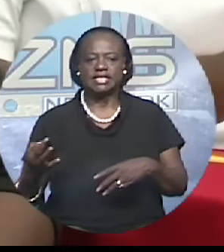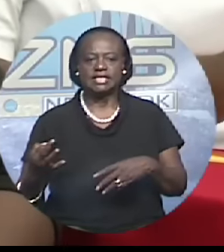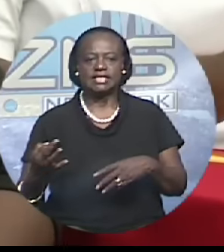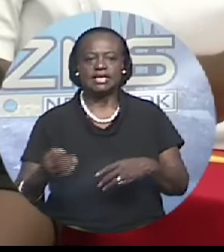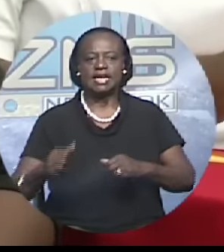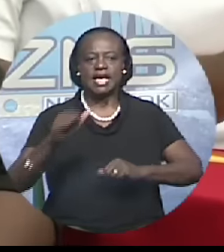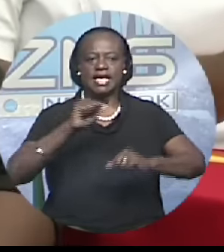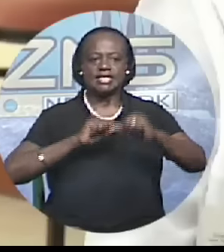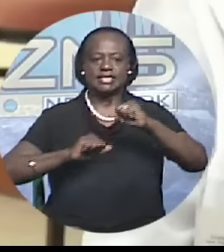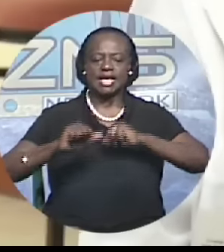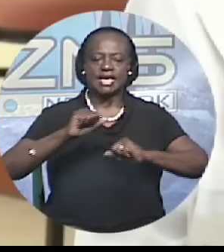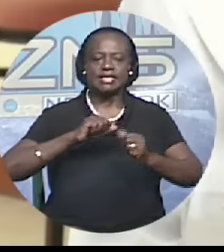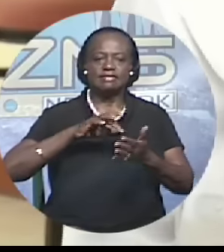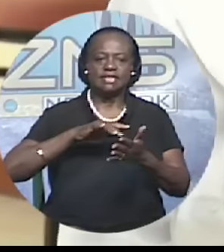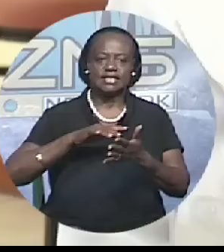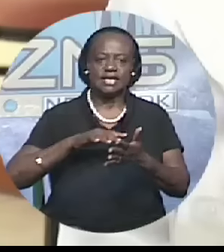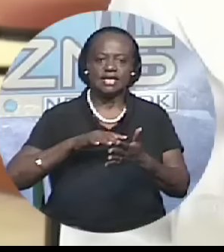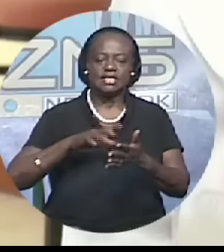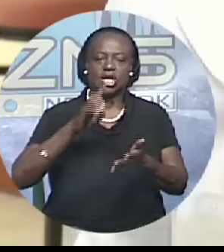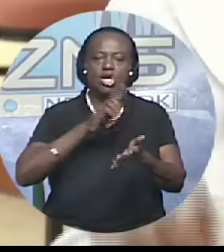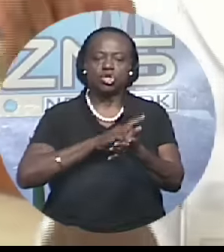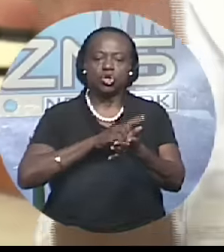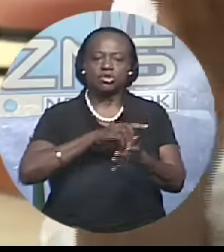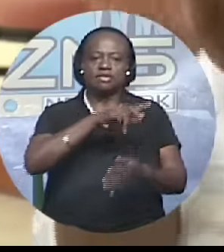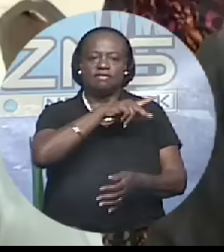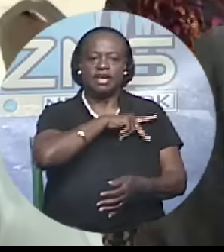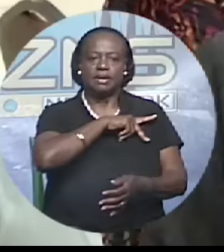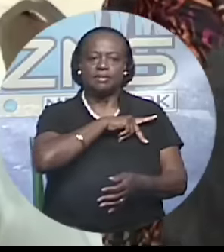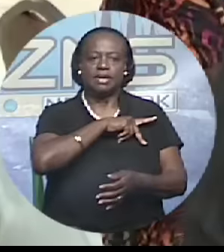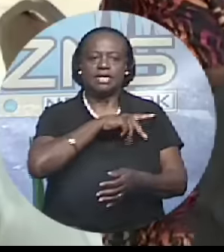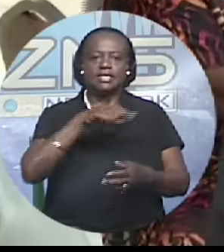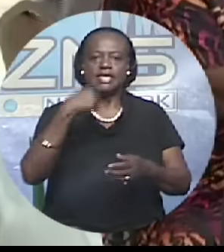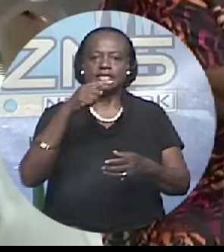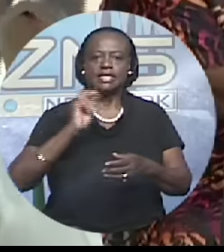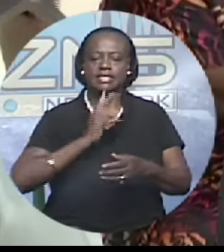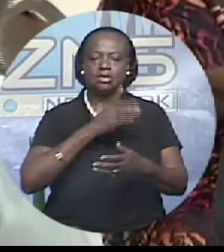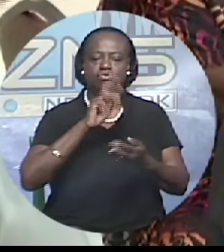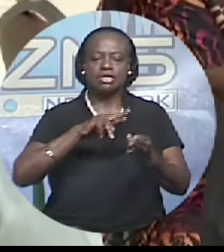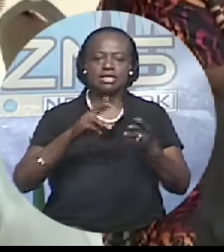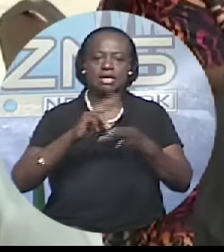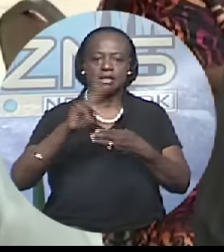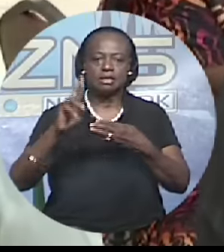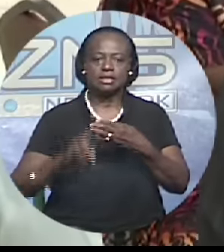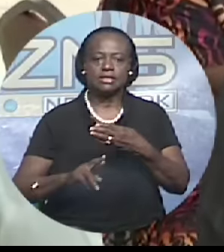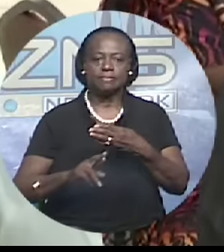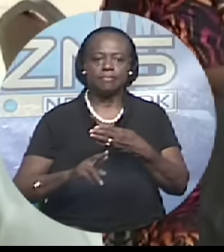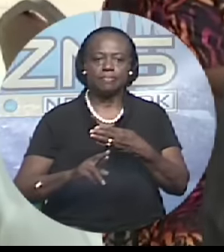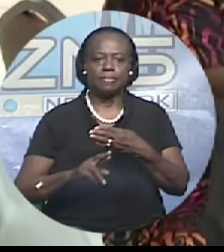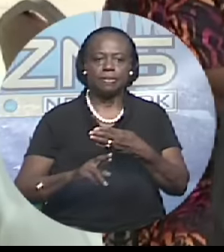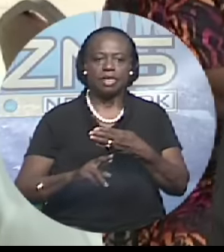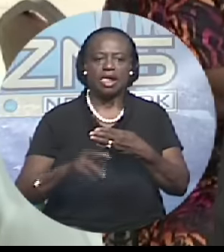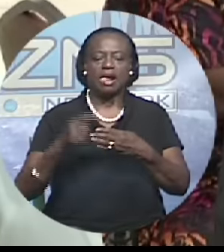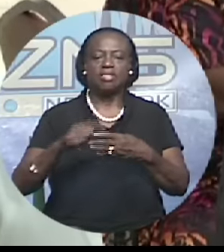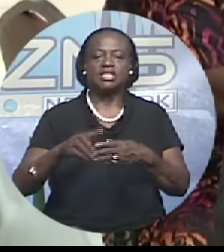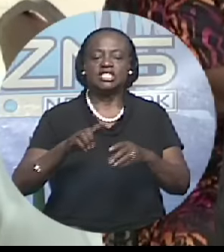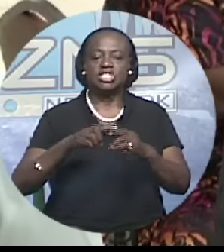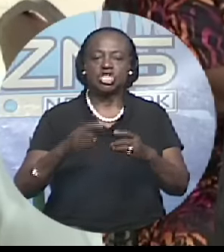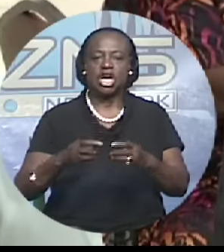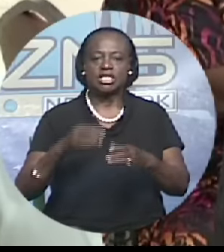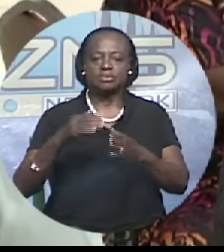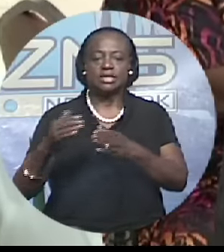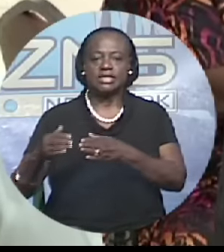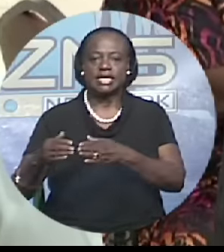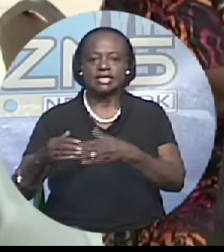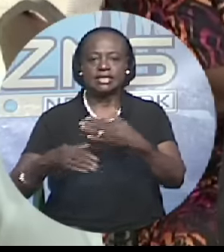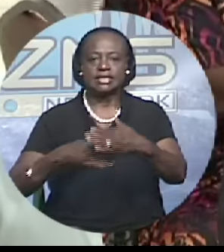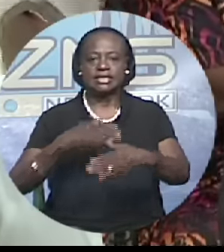each institution, Dr. Philippe disclosed the results. The main complaints in terms of discharge process was for the physicians